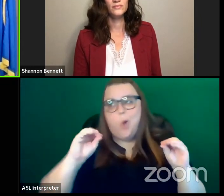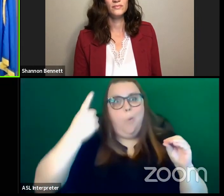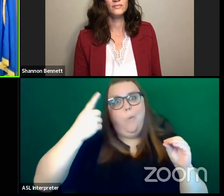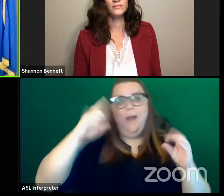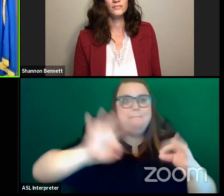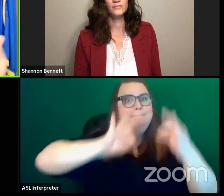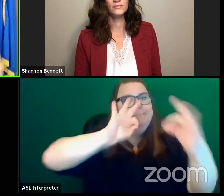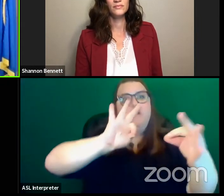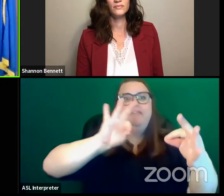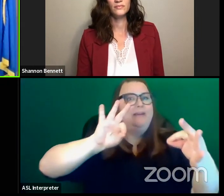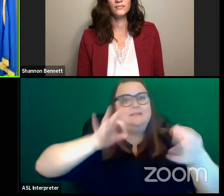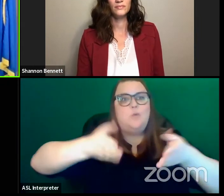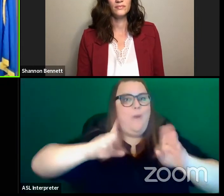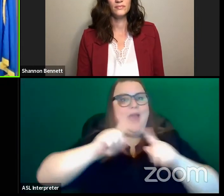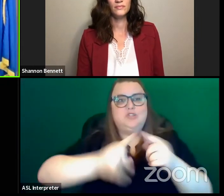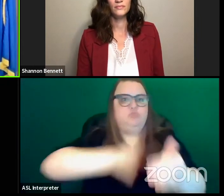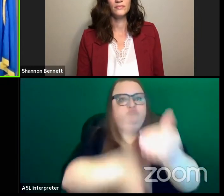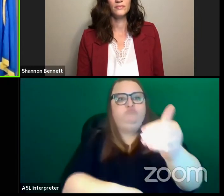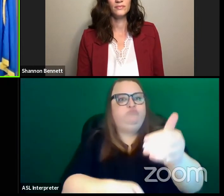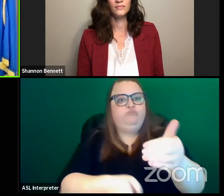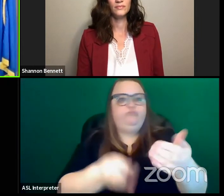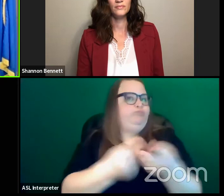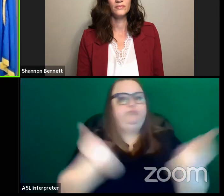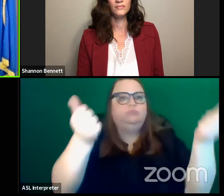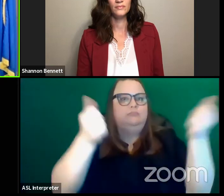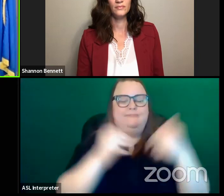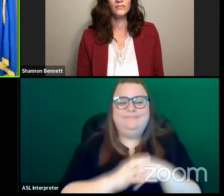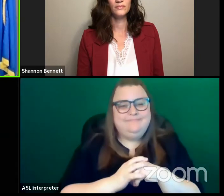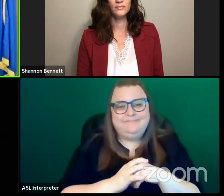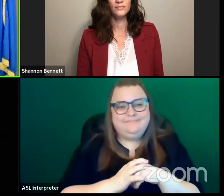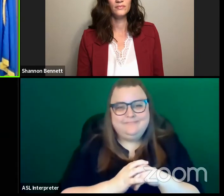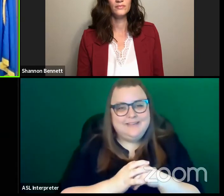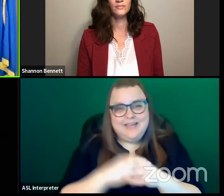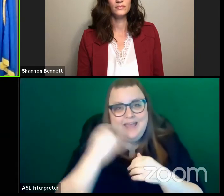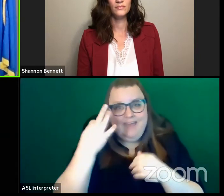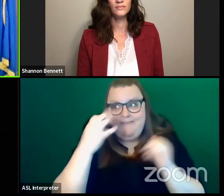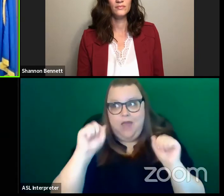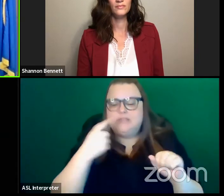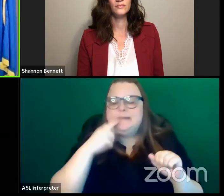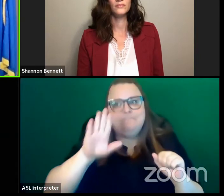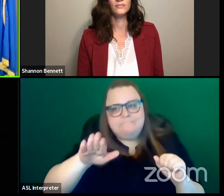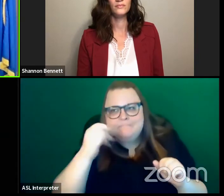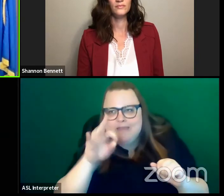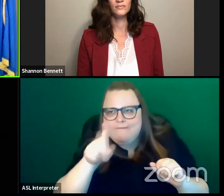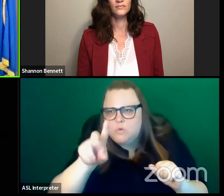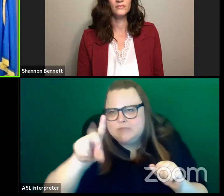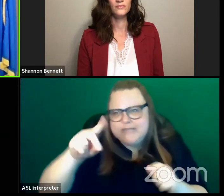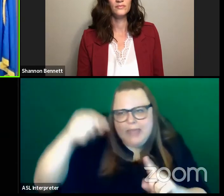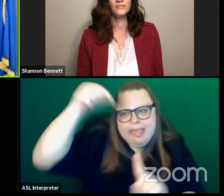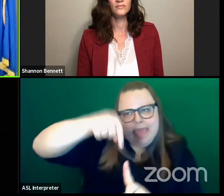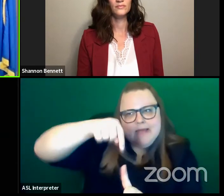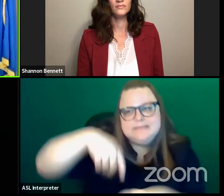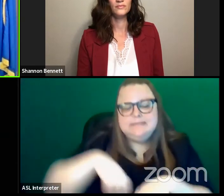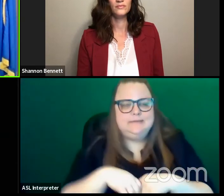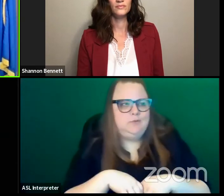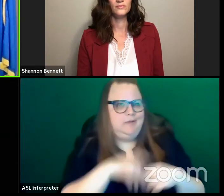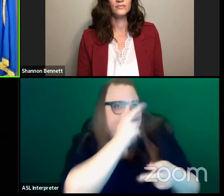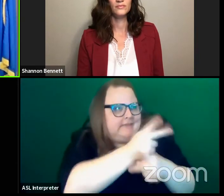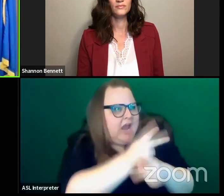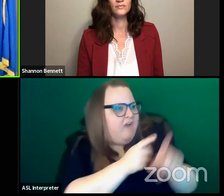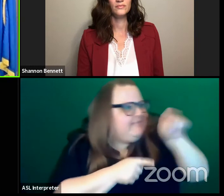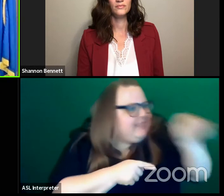If I could say, look, whatever it was, if you did this procedure, you handled this protocol,